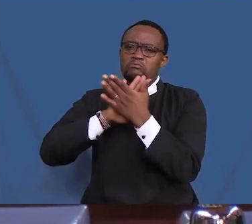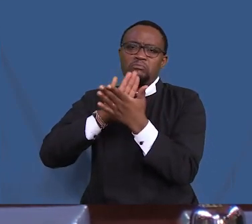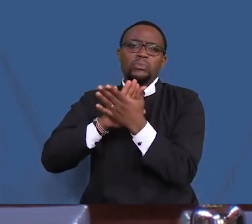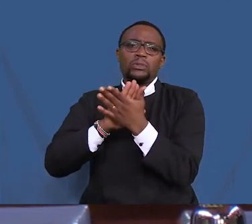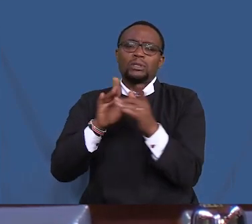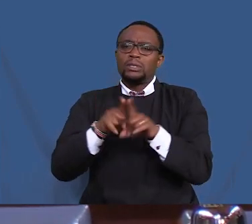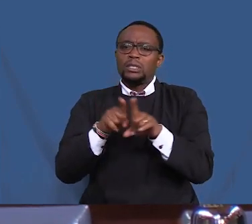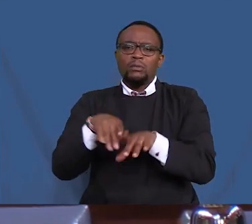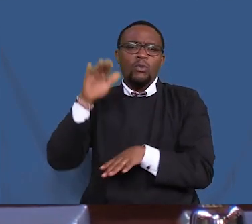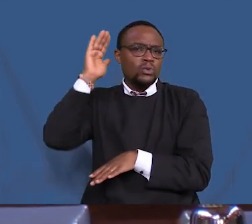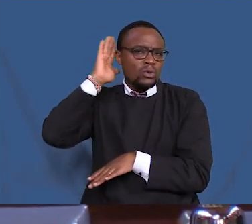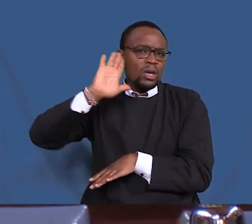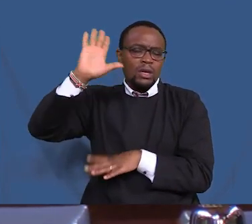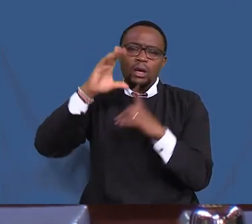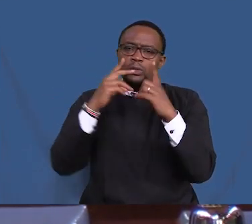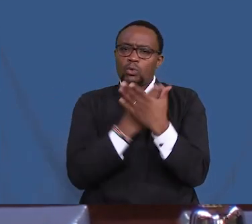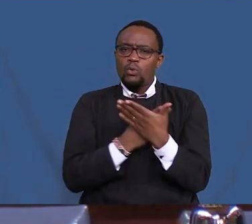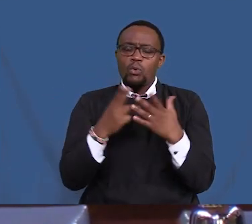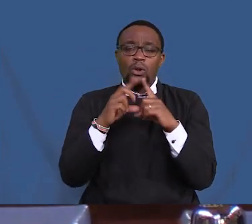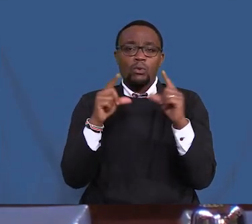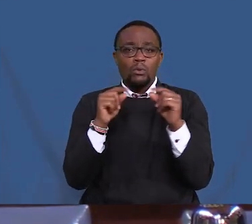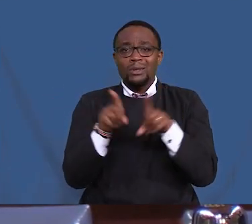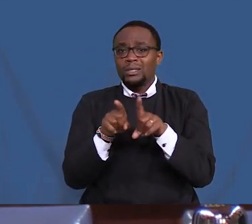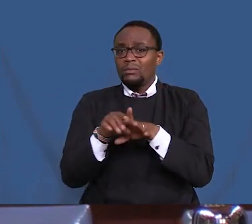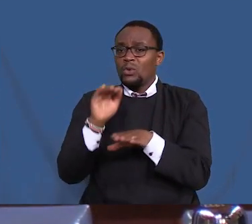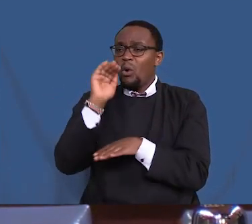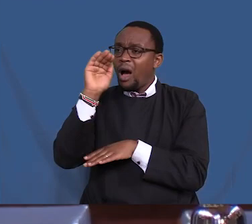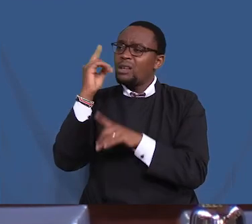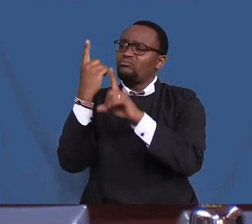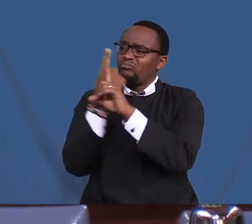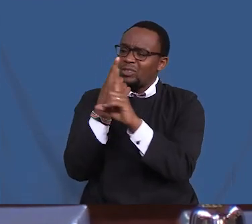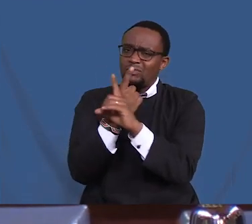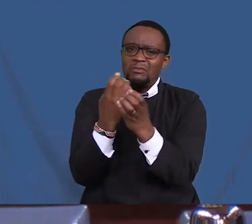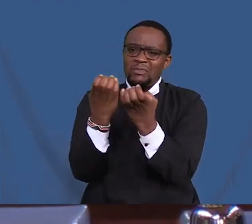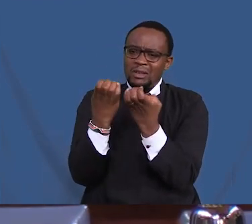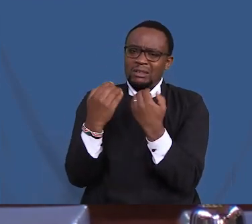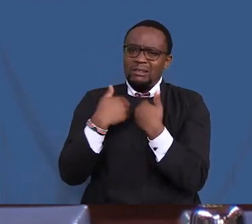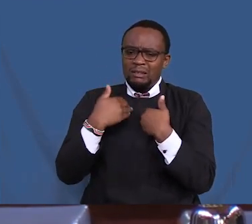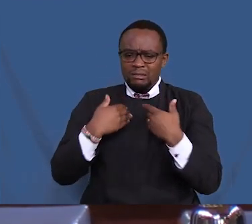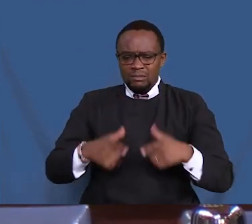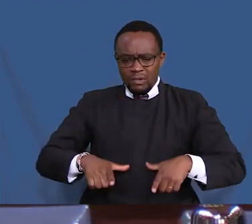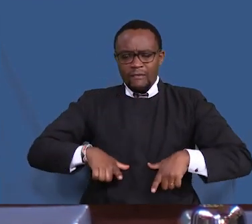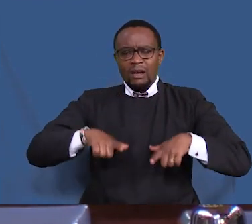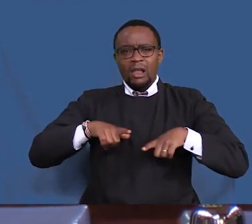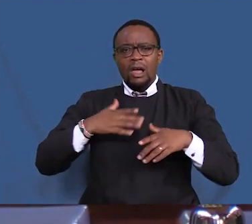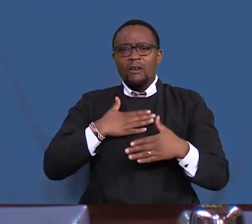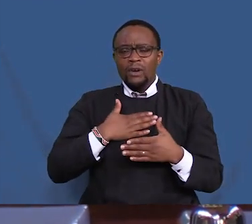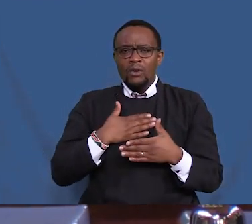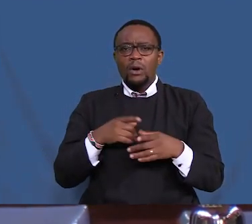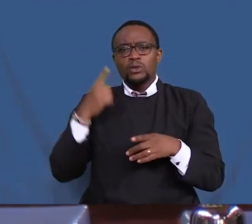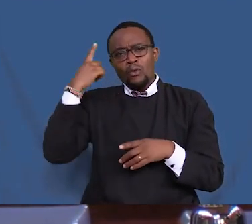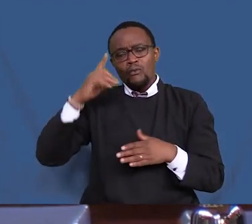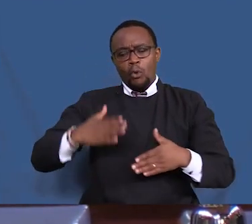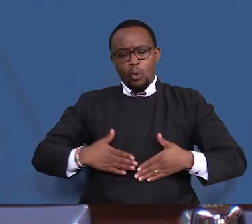hear his most holy word, and to ask those things which are requisite and necessary as well for